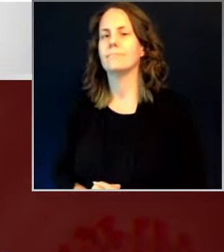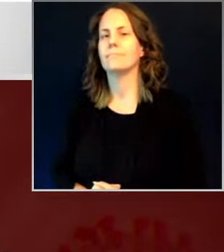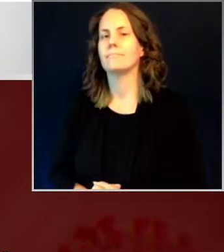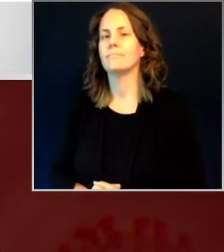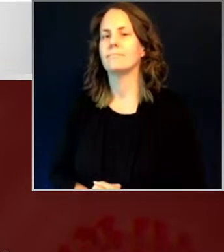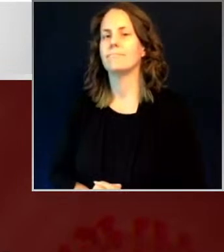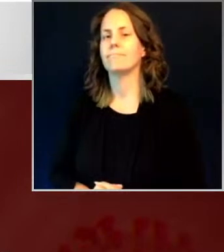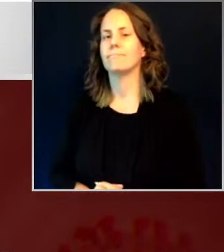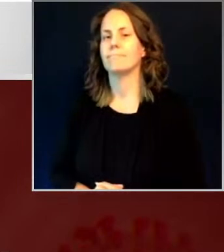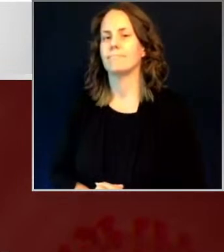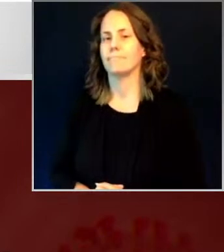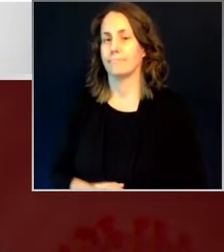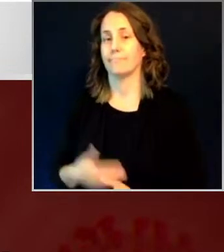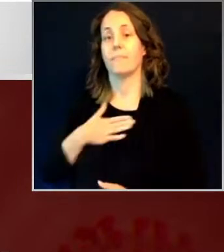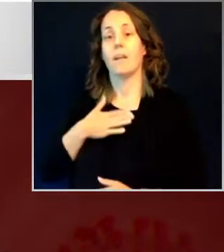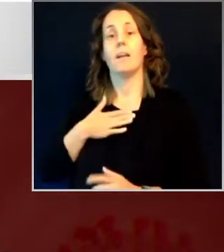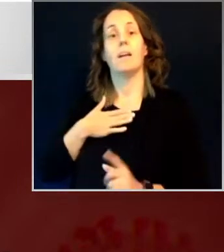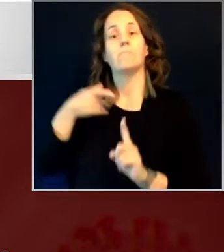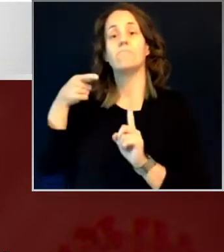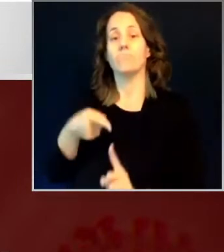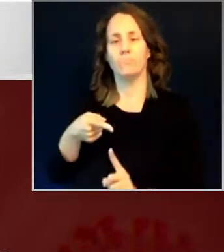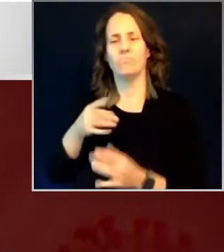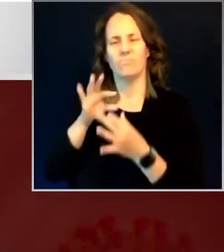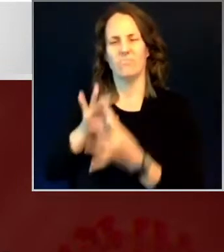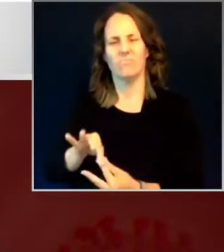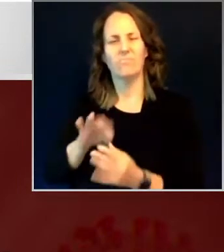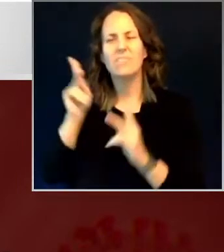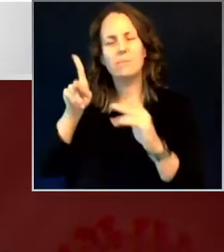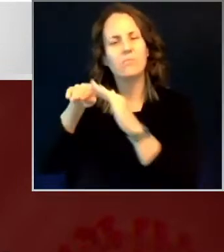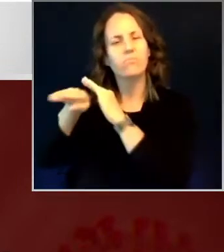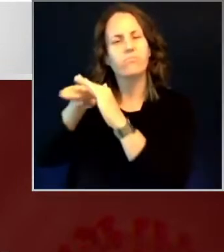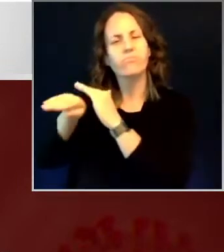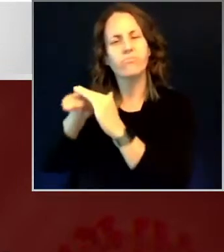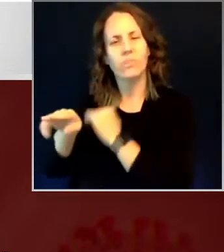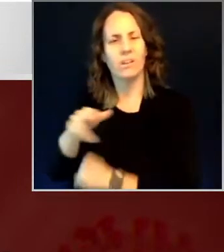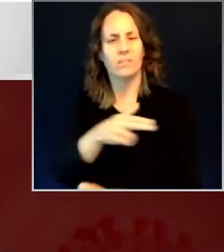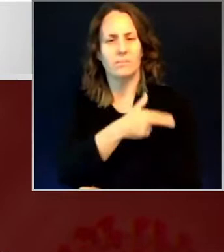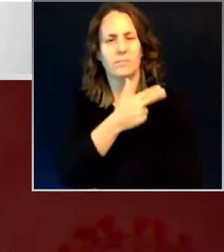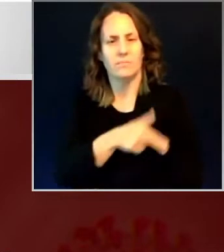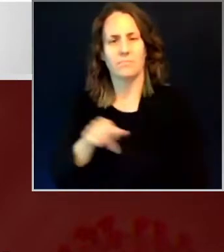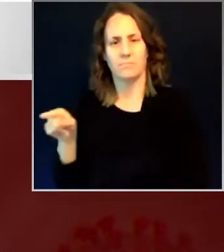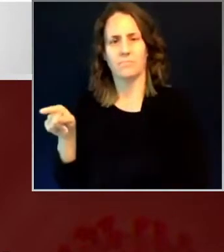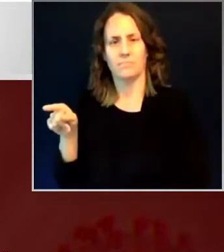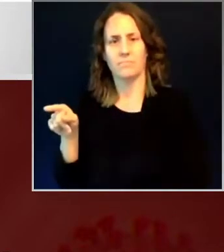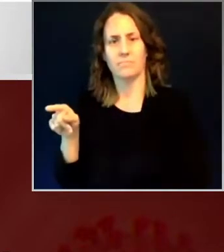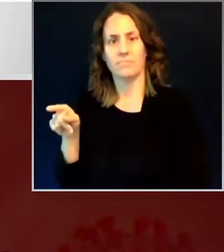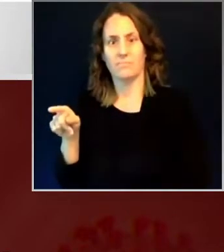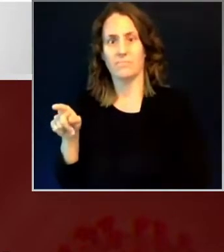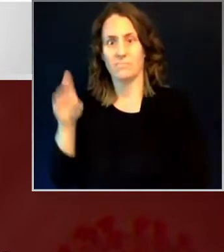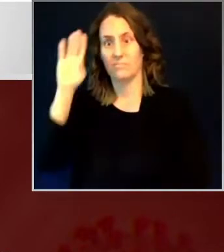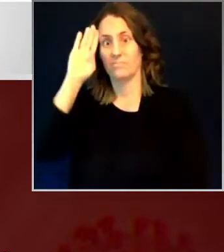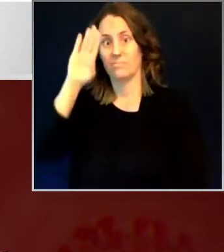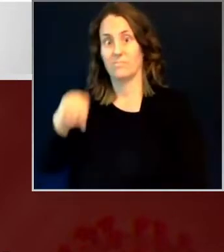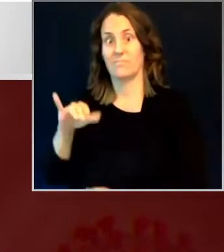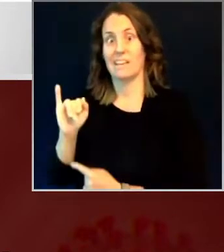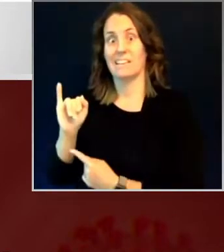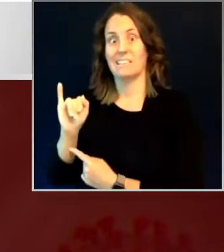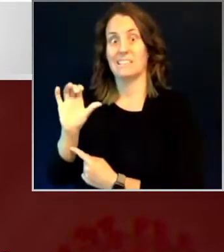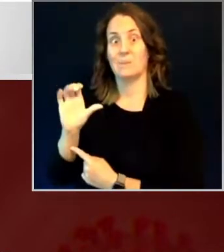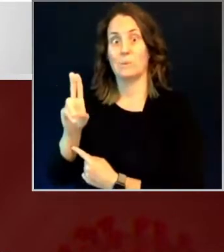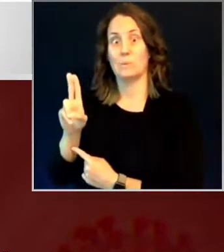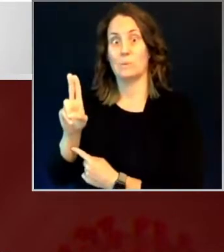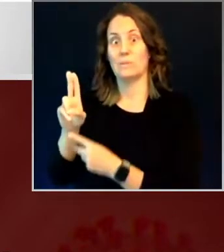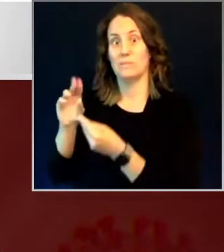hospitalizations. I know that we have ICU and then regular hospitalizations data. What is the difference, I